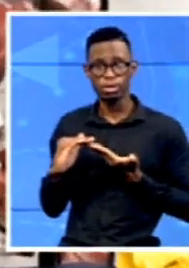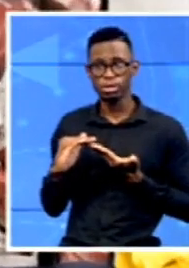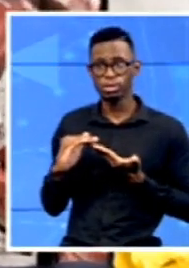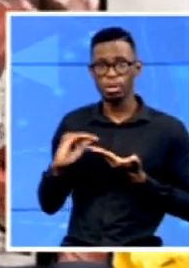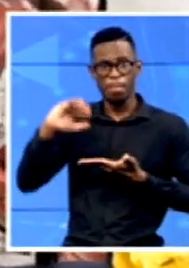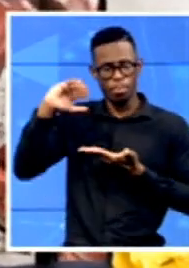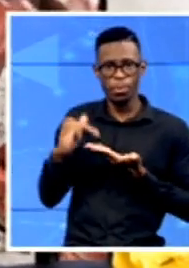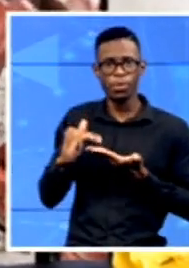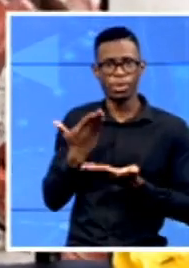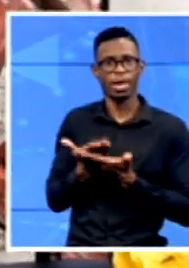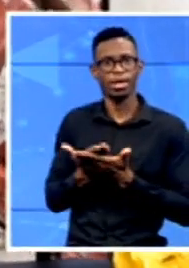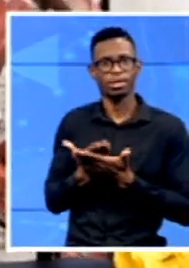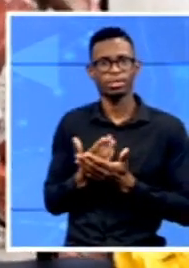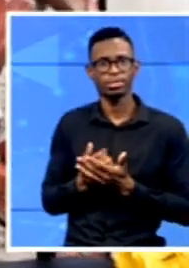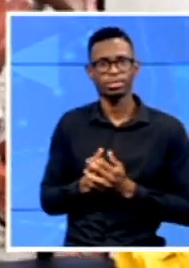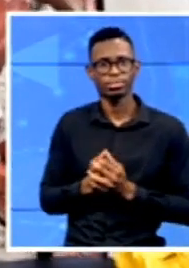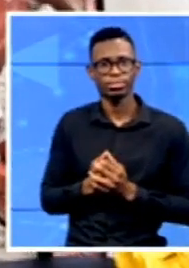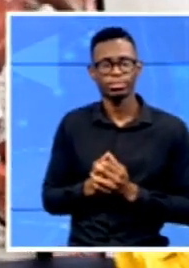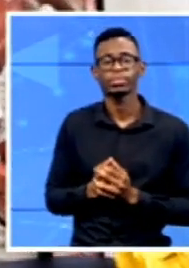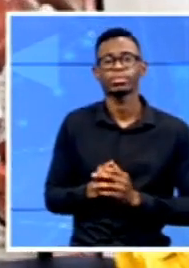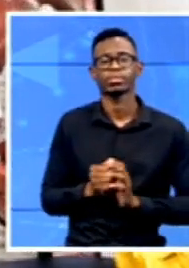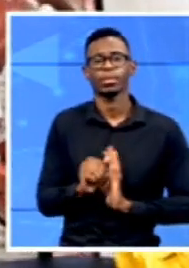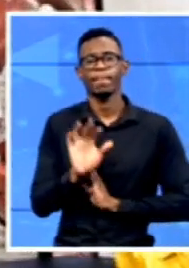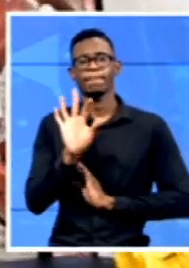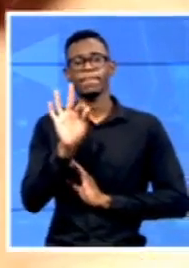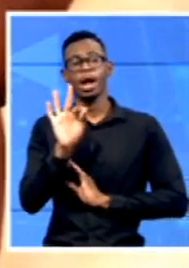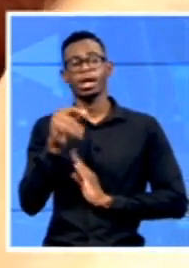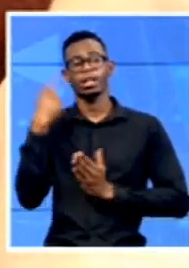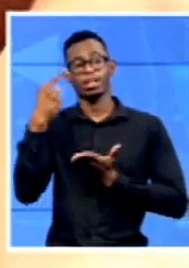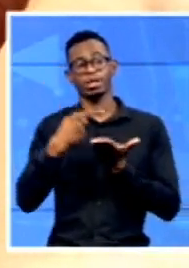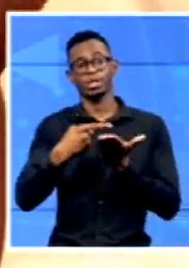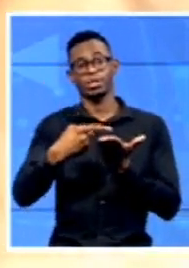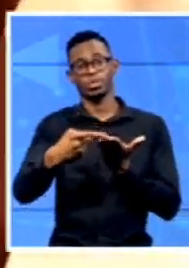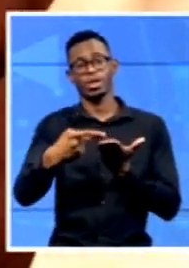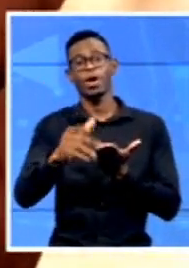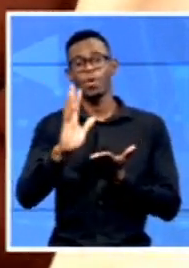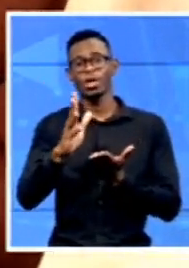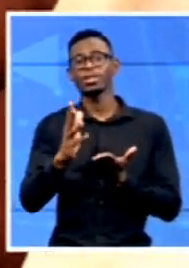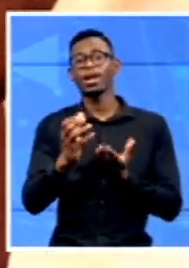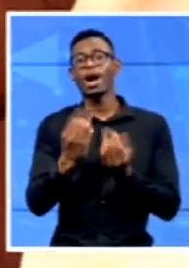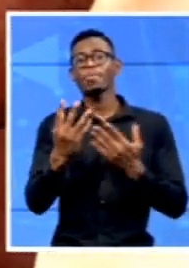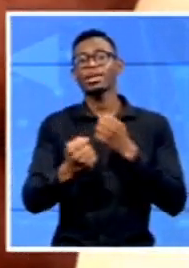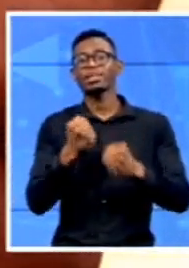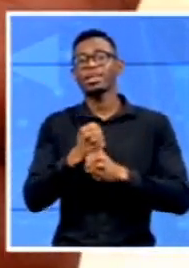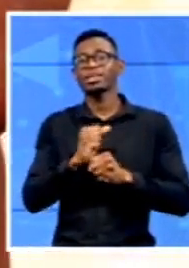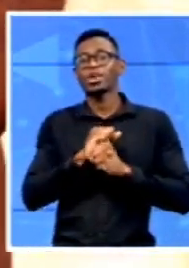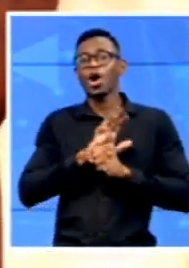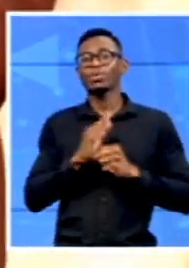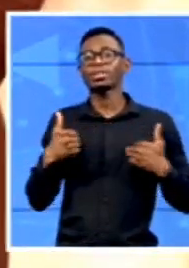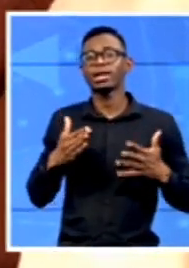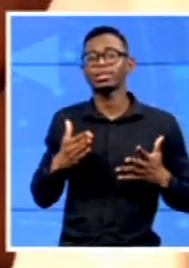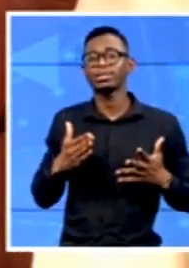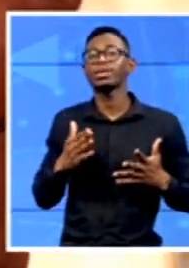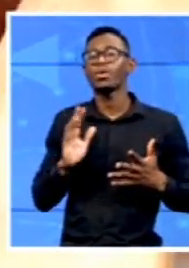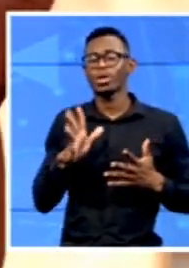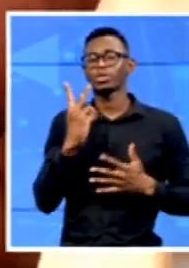Monday next week will mark 2 years since the first case of Covid-19 was identified in Africa. Since then, the